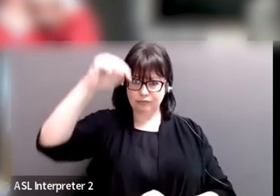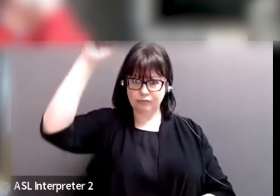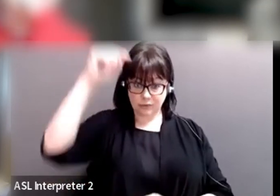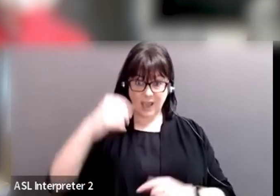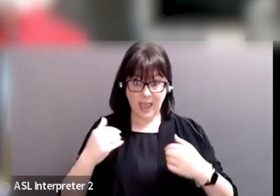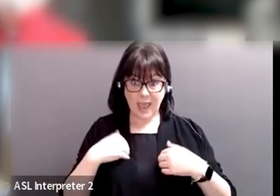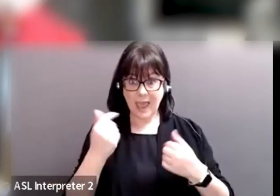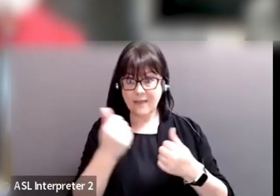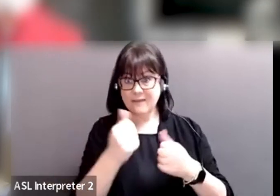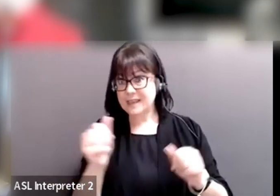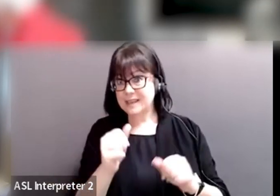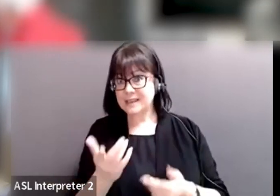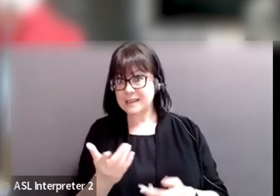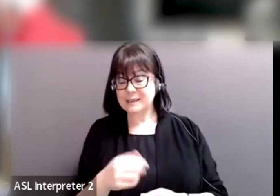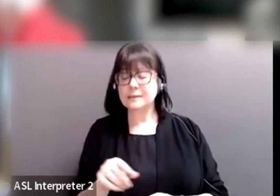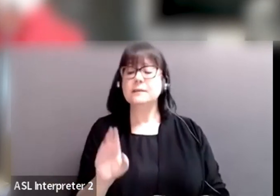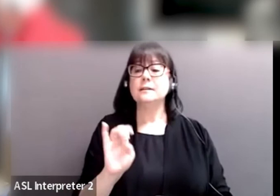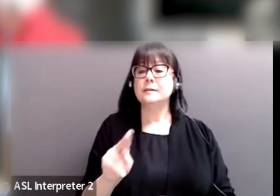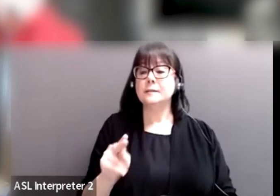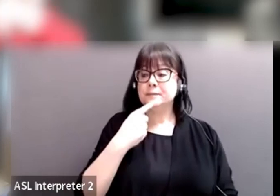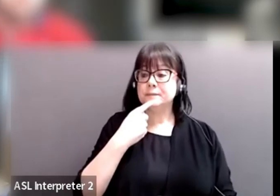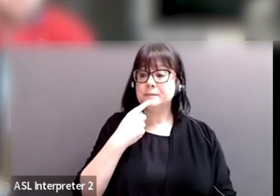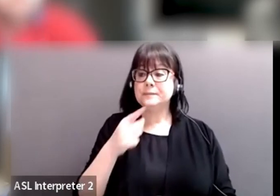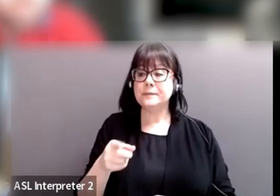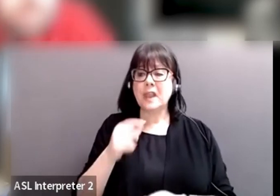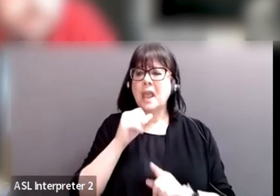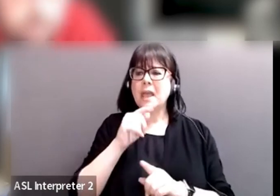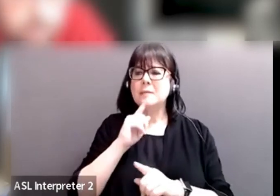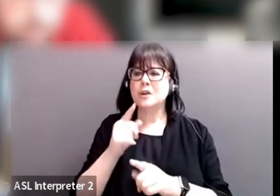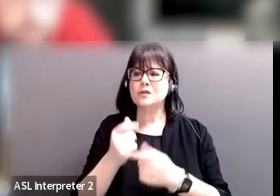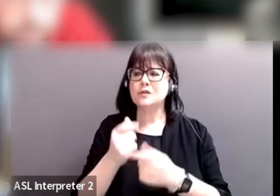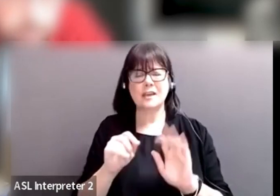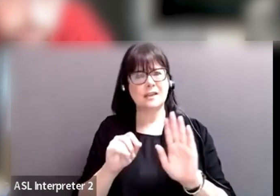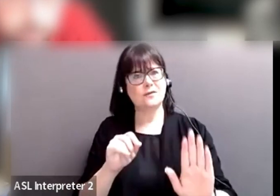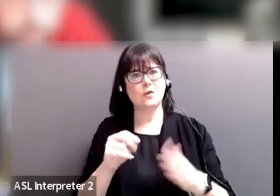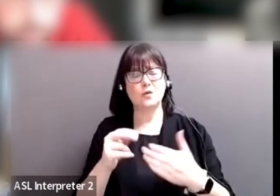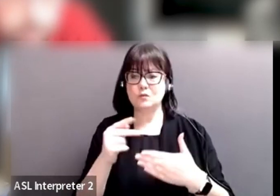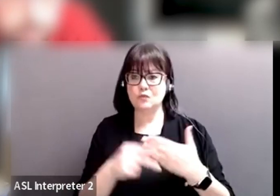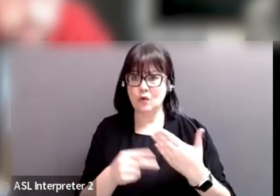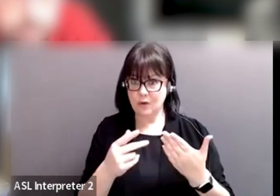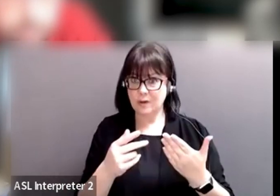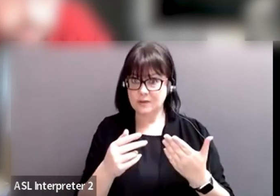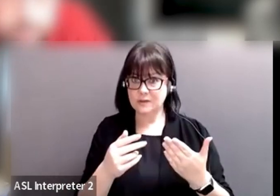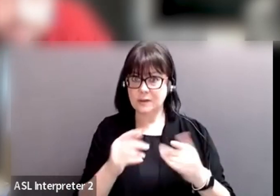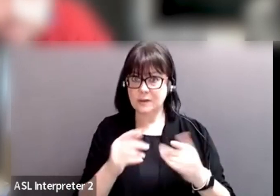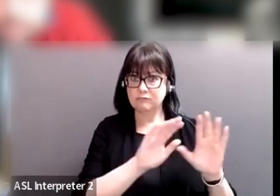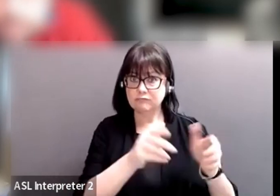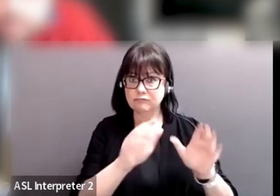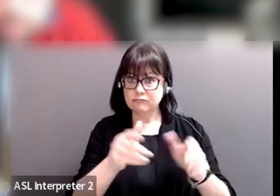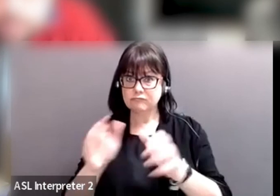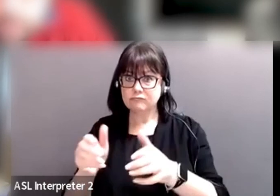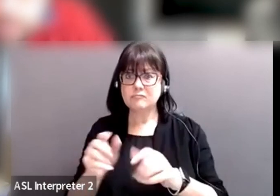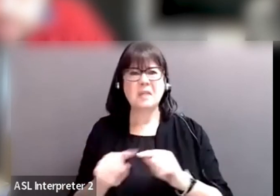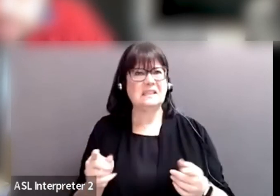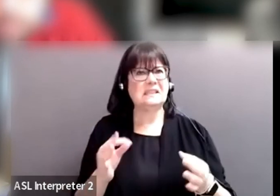can hop in as well. Not sure if it would fall under any of those programs, but that does not mean there's no programs. There are definitely